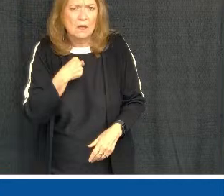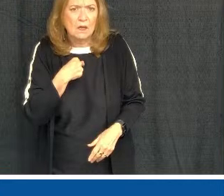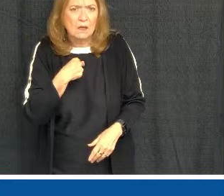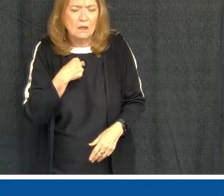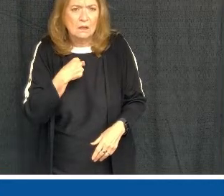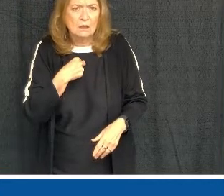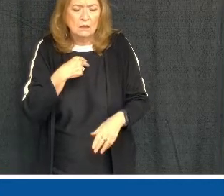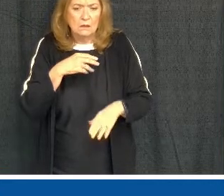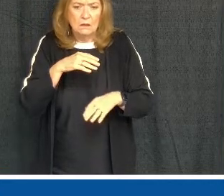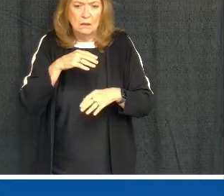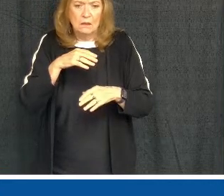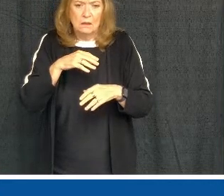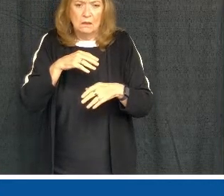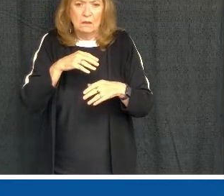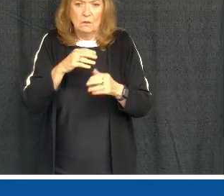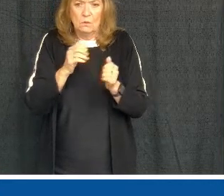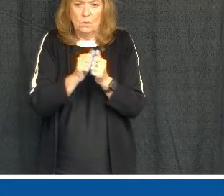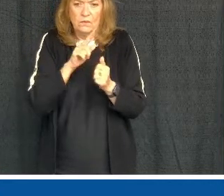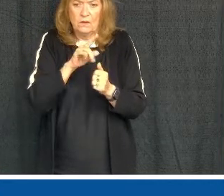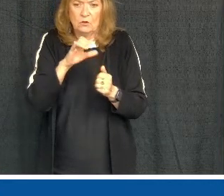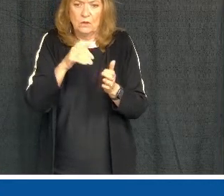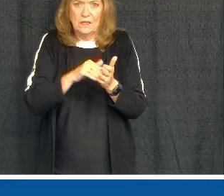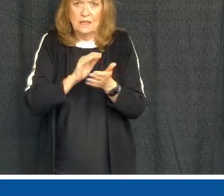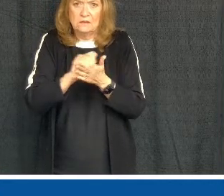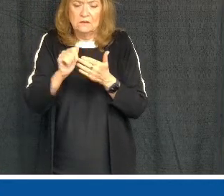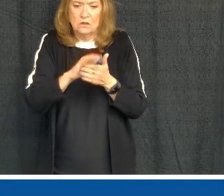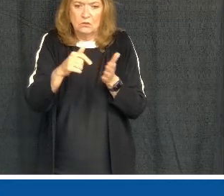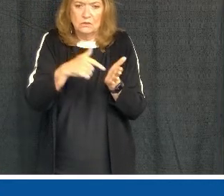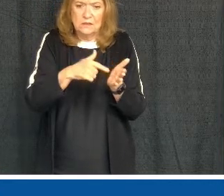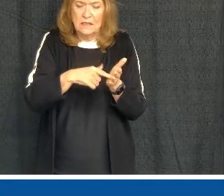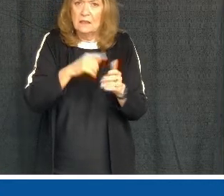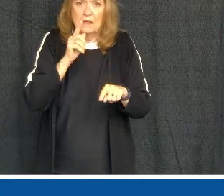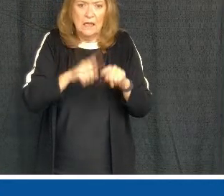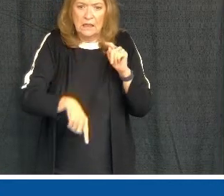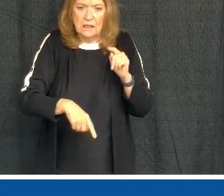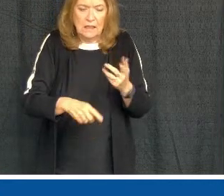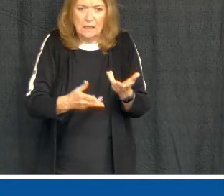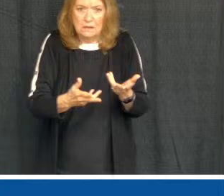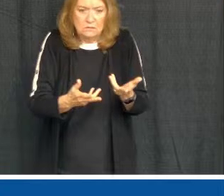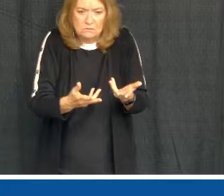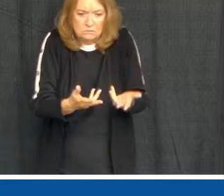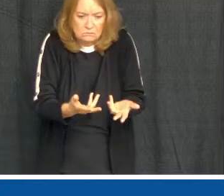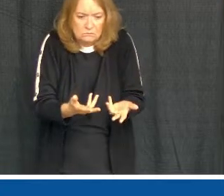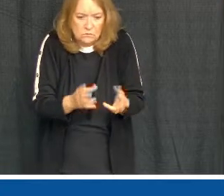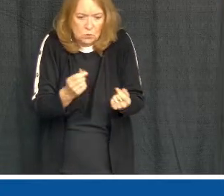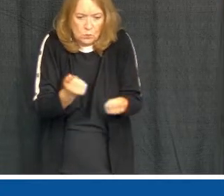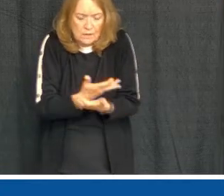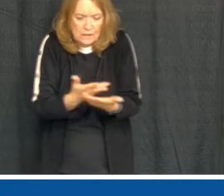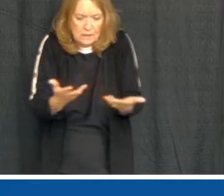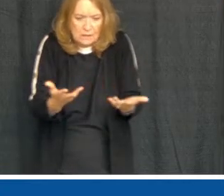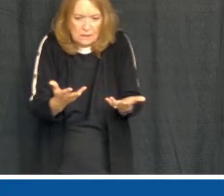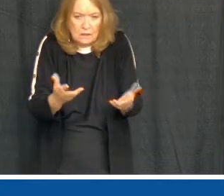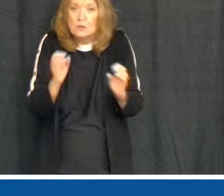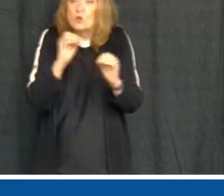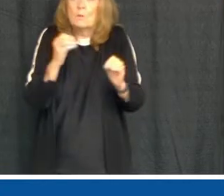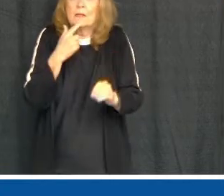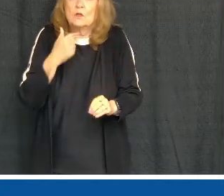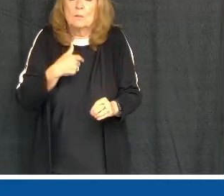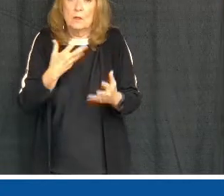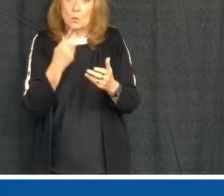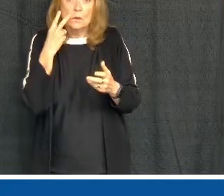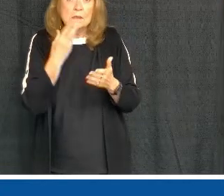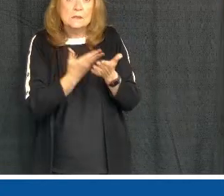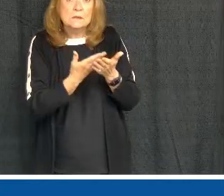over $100,000 worth of debt that I can't get out of because, again, no one told me. If anybody needs to see documentation, I